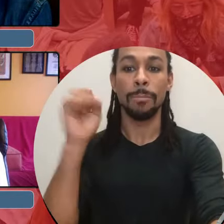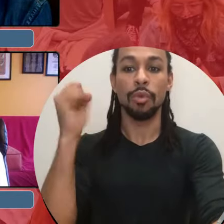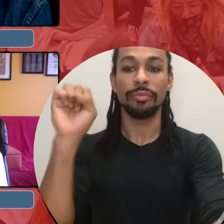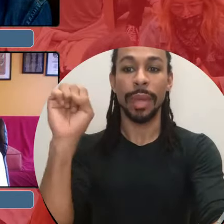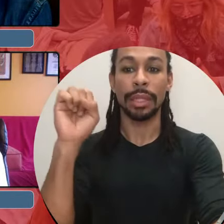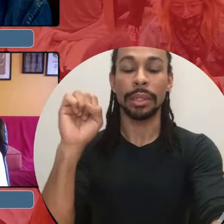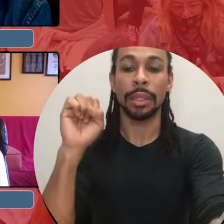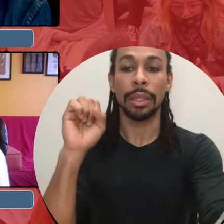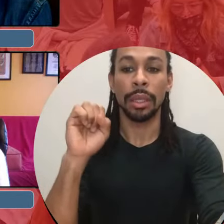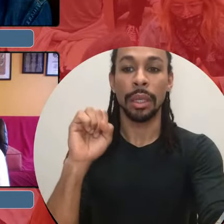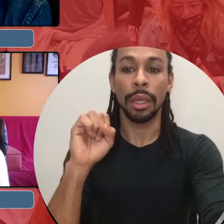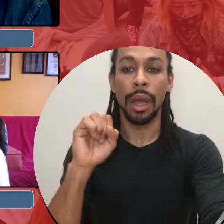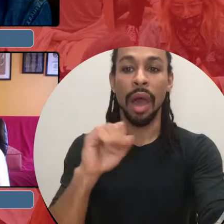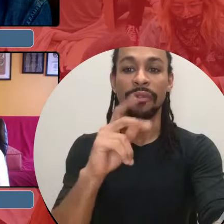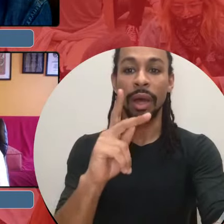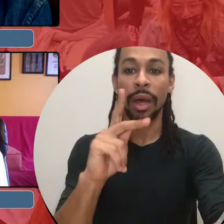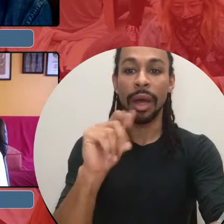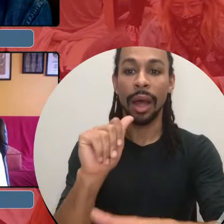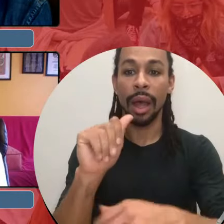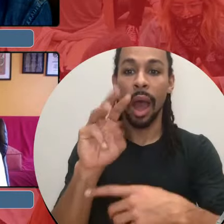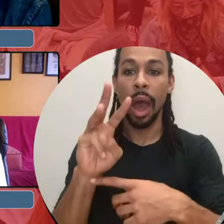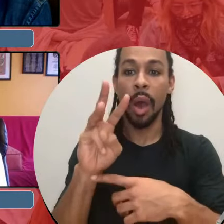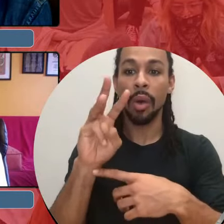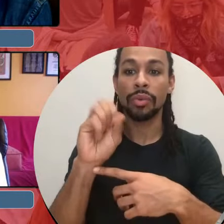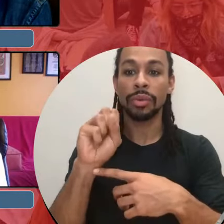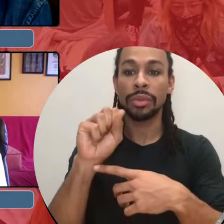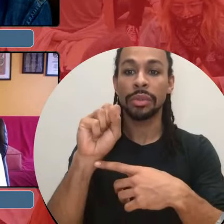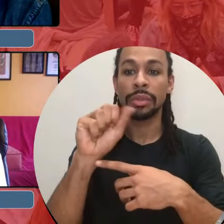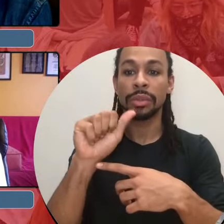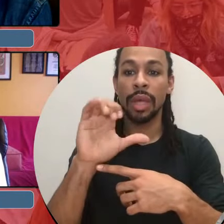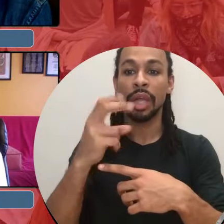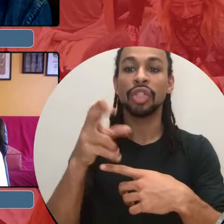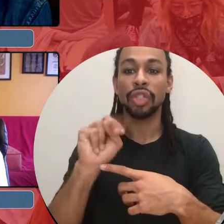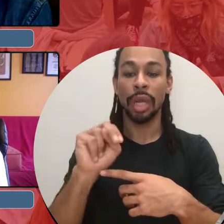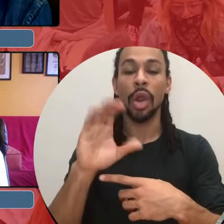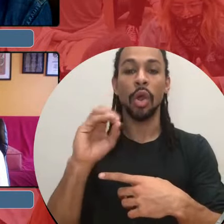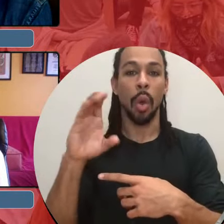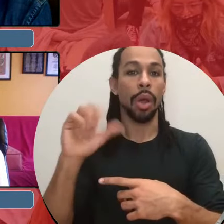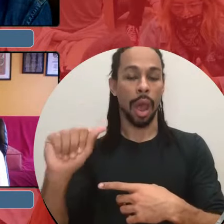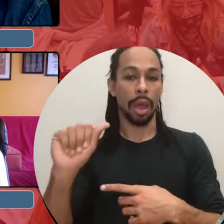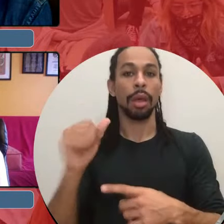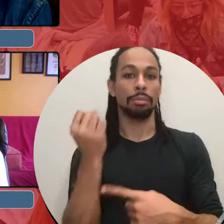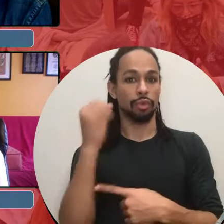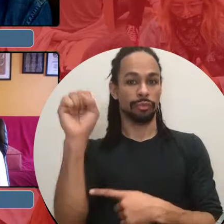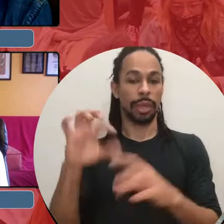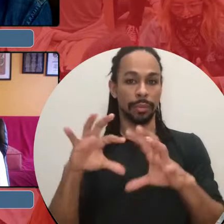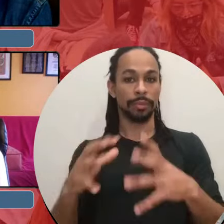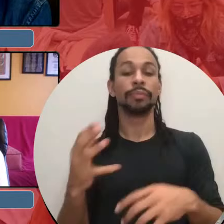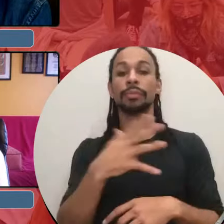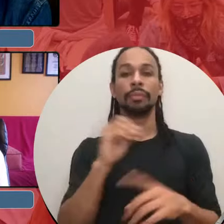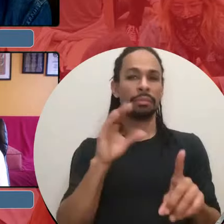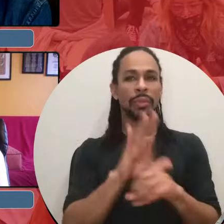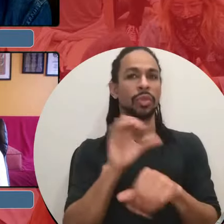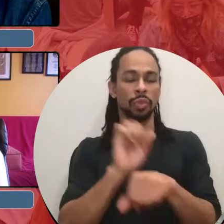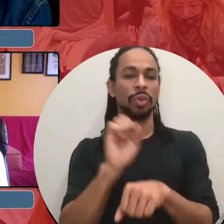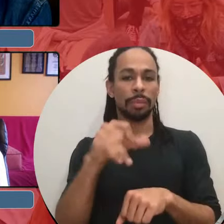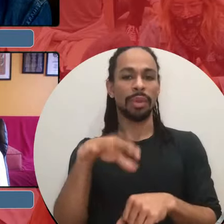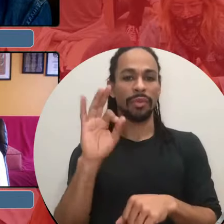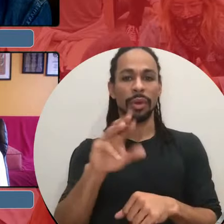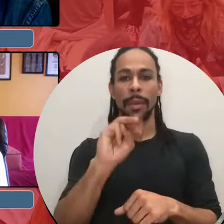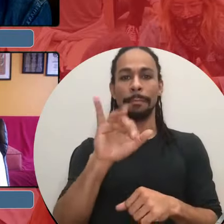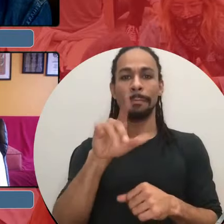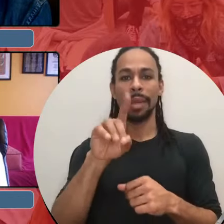federations of the Tropical Bolivia Chapare Unions. Oli's work can be found at Mint Press News, The Gray